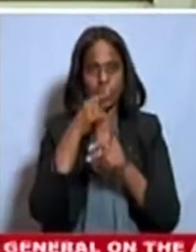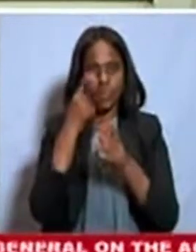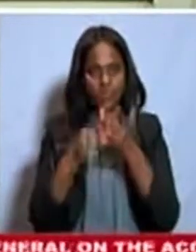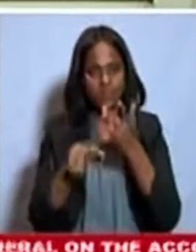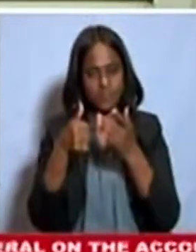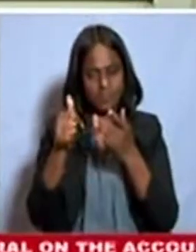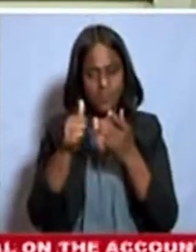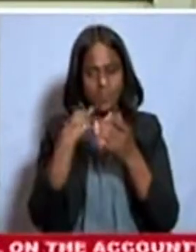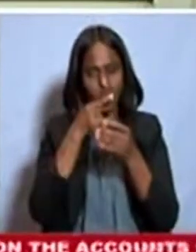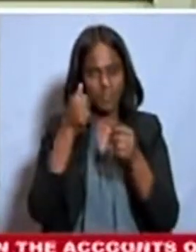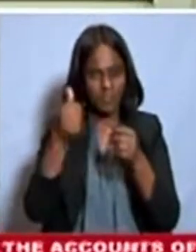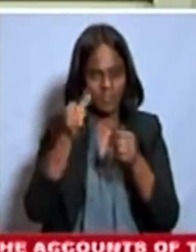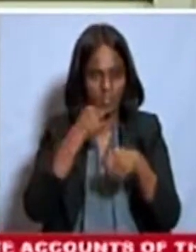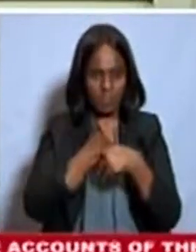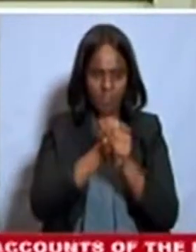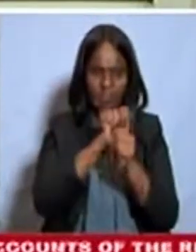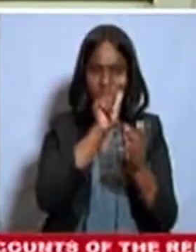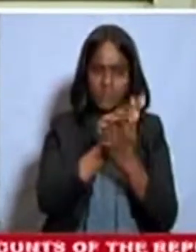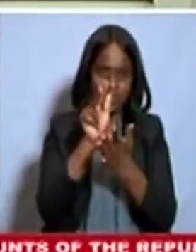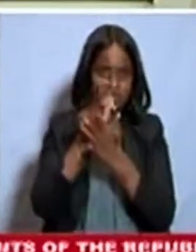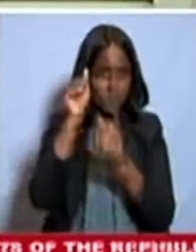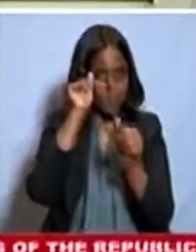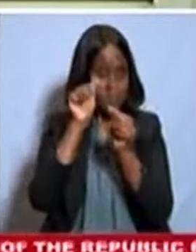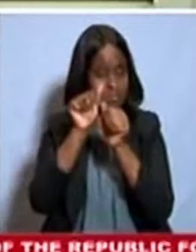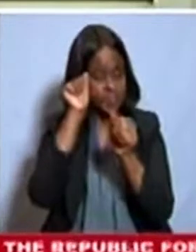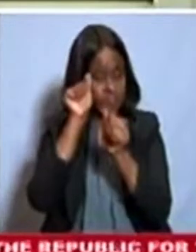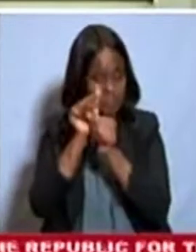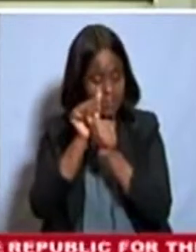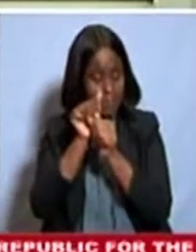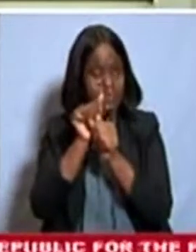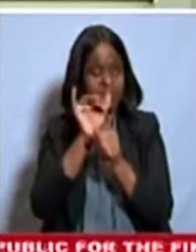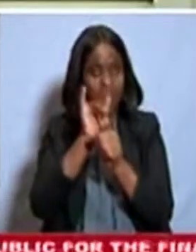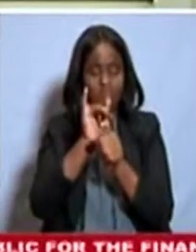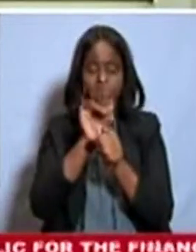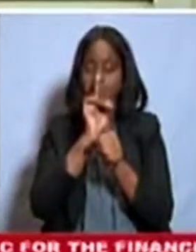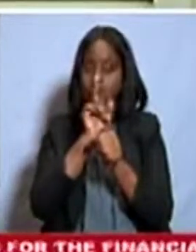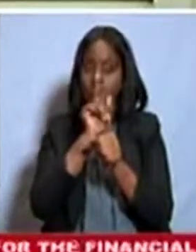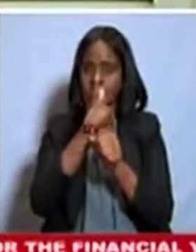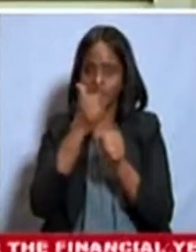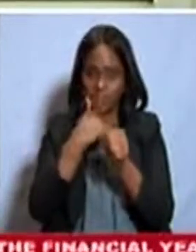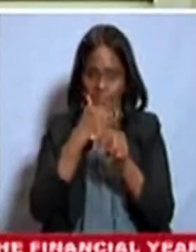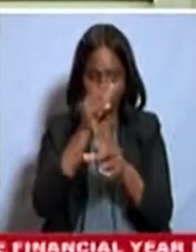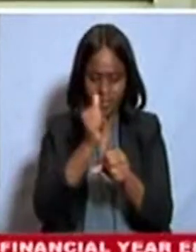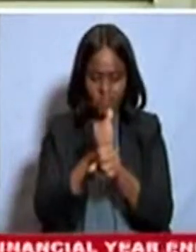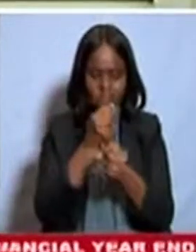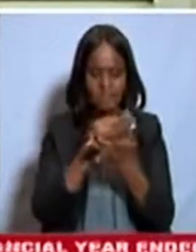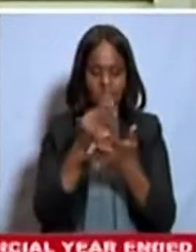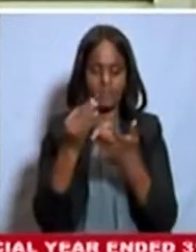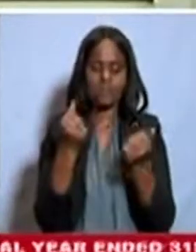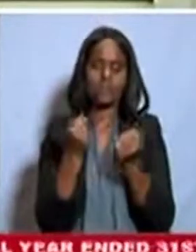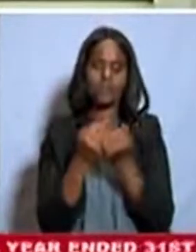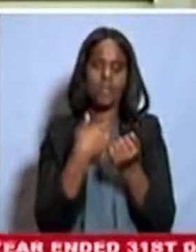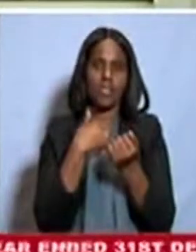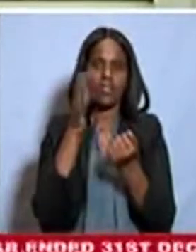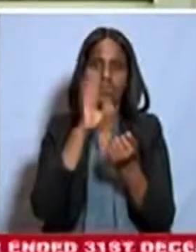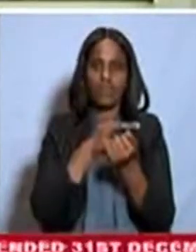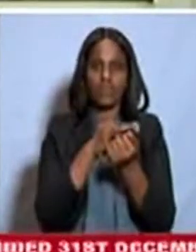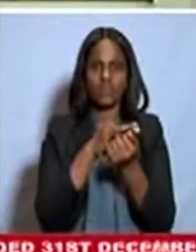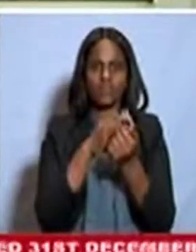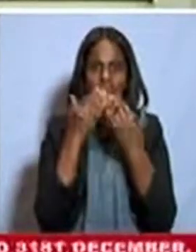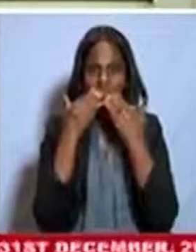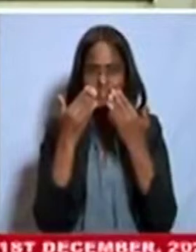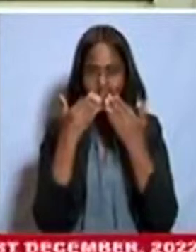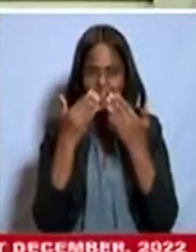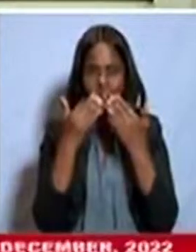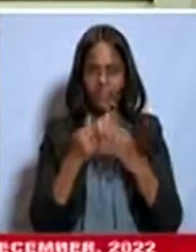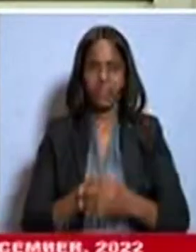who were made to sign to agree that indeed they had received the inputs. Thank you.